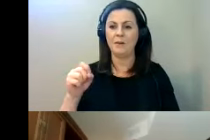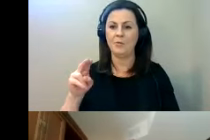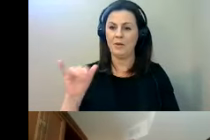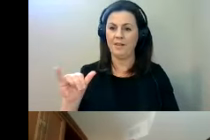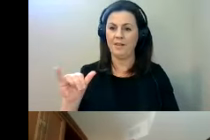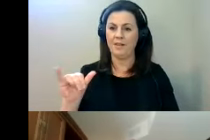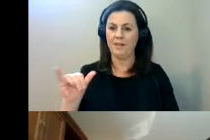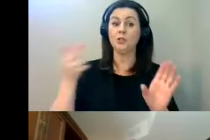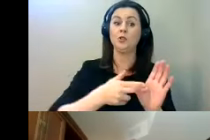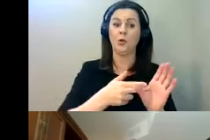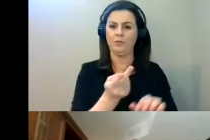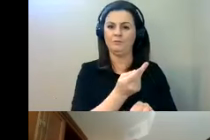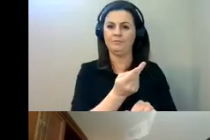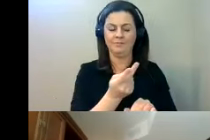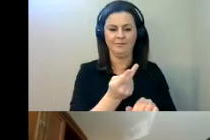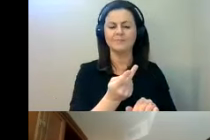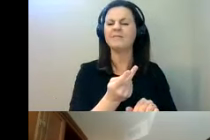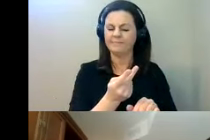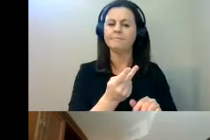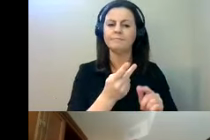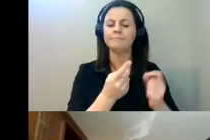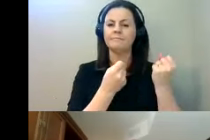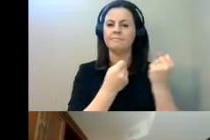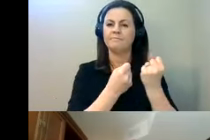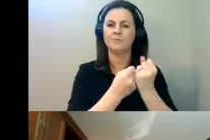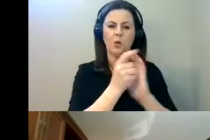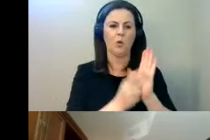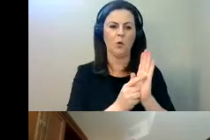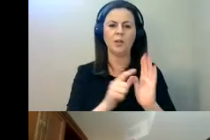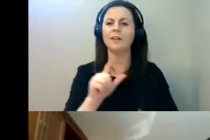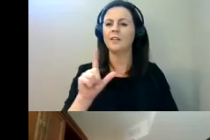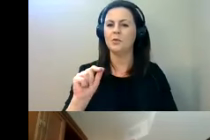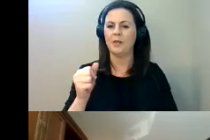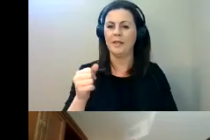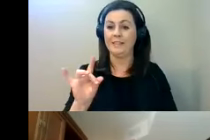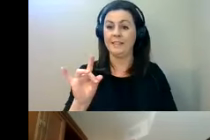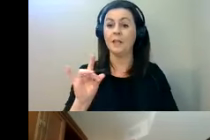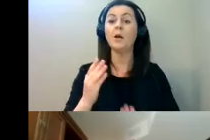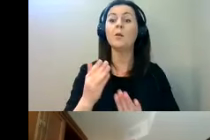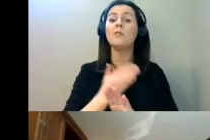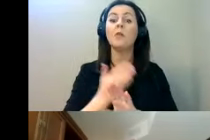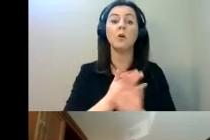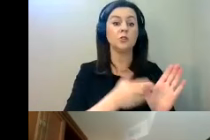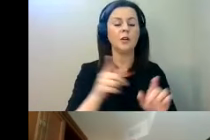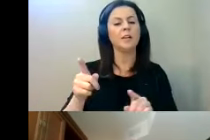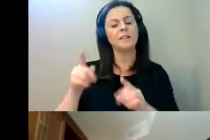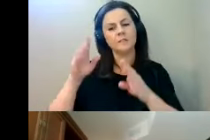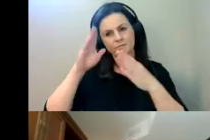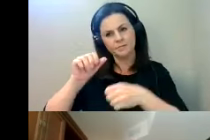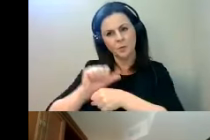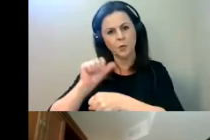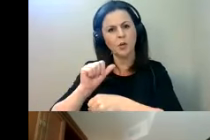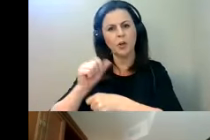an associate lawyer in September 2018. Prior to joining Well Partners, Daniel practiced estate litigation at a large firm